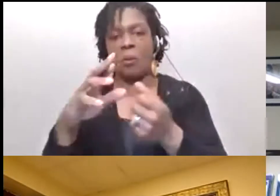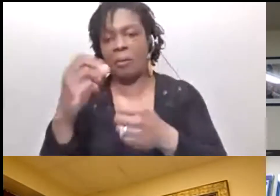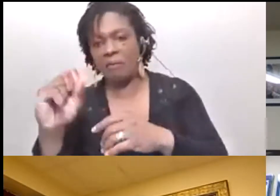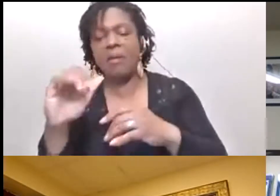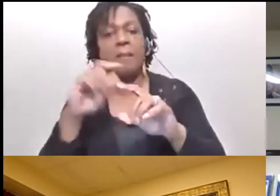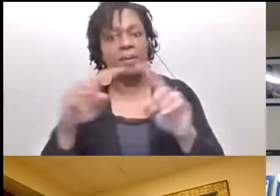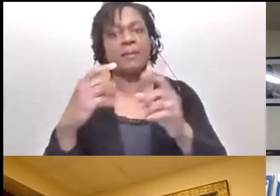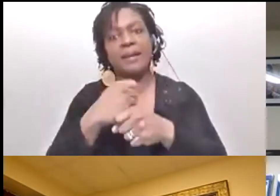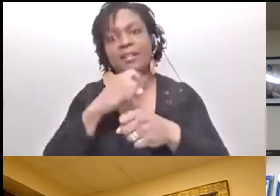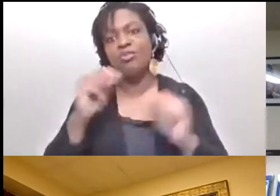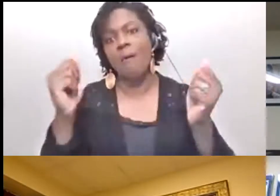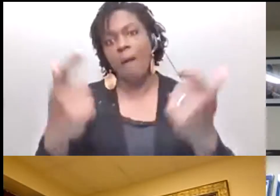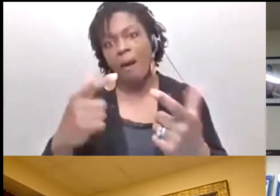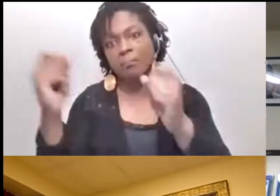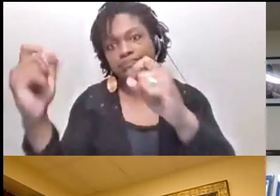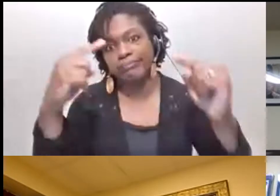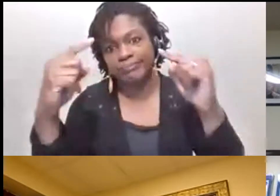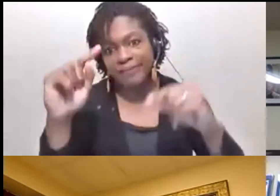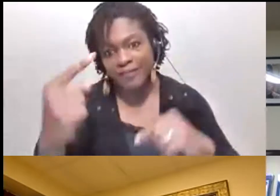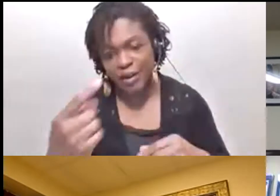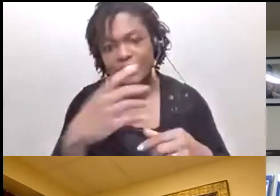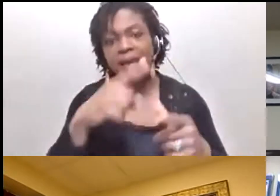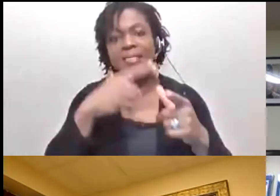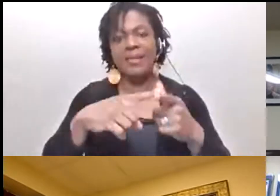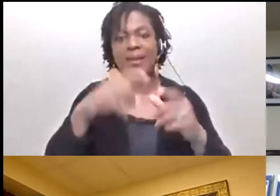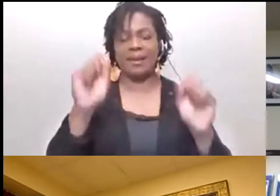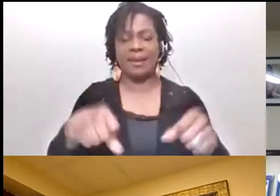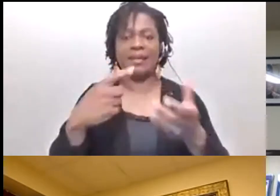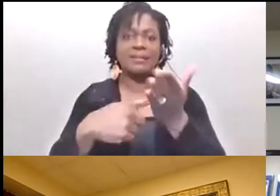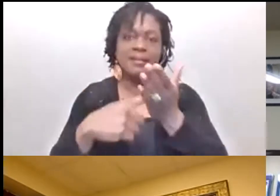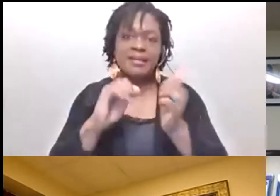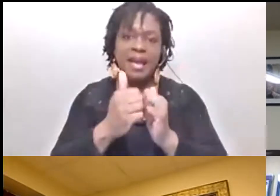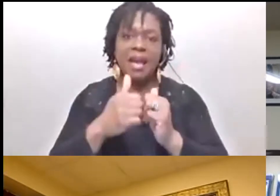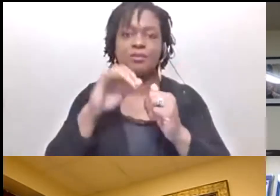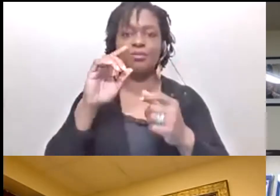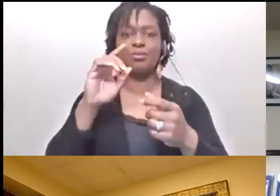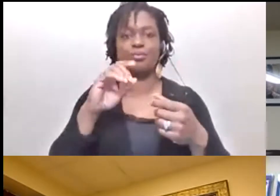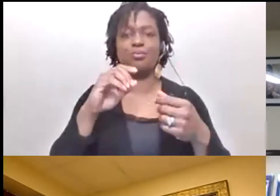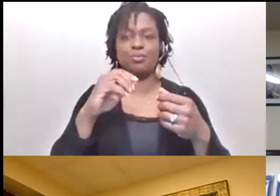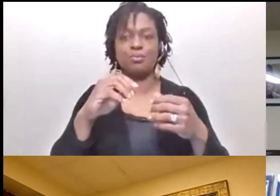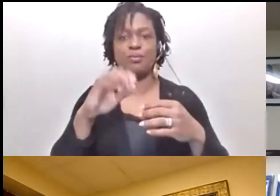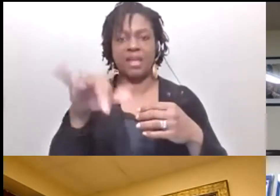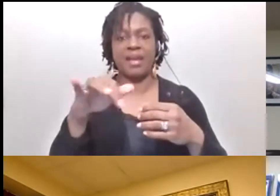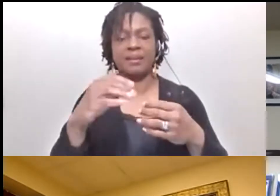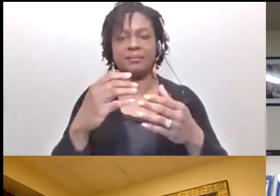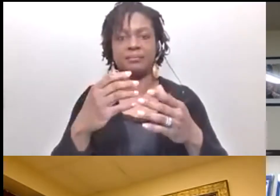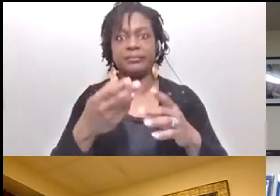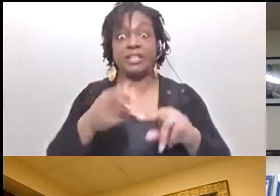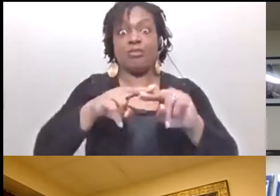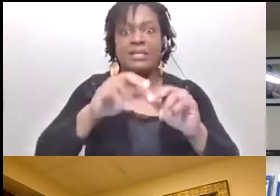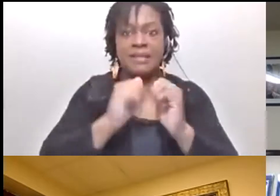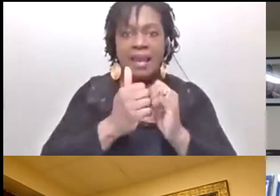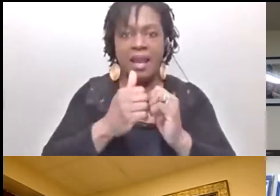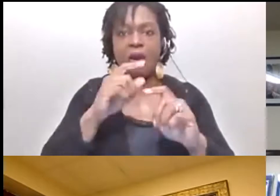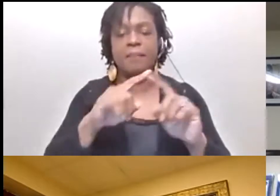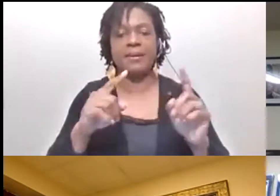with, continue to discuss how we move the needle to compensate our people, but not at the cost of not getting anything